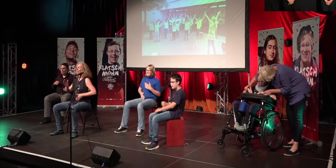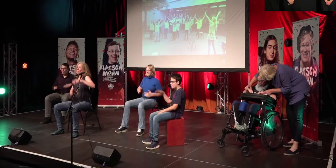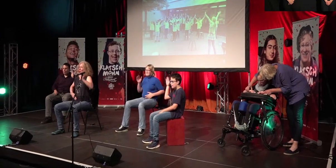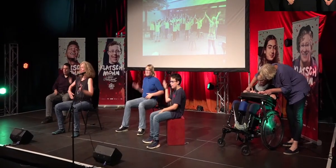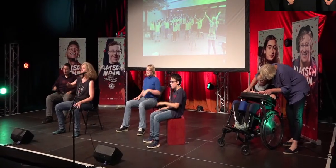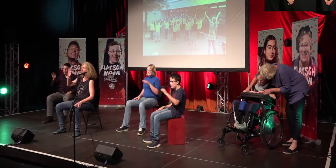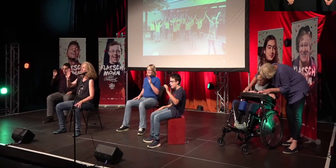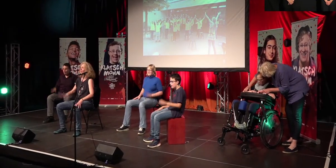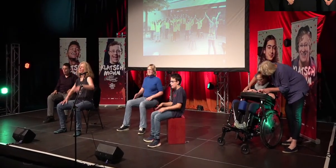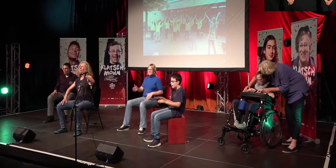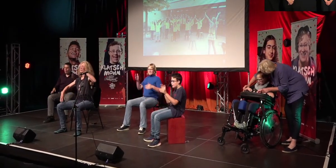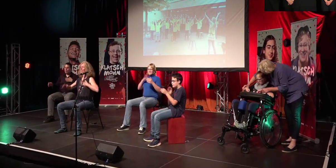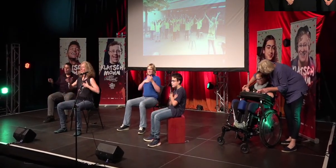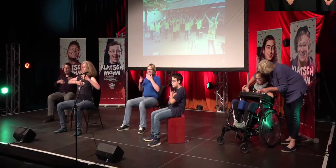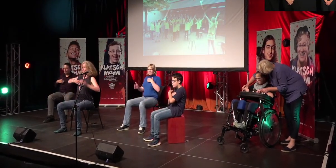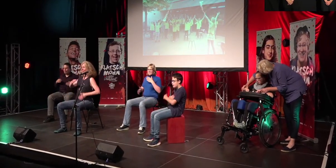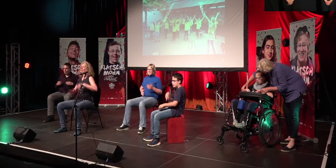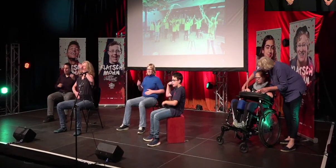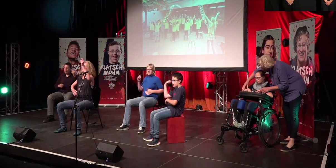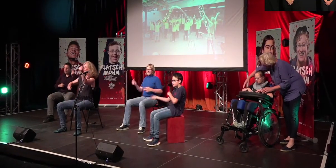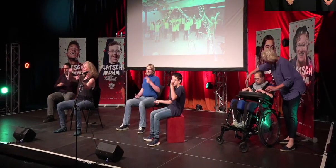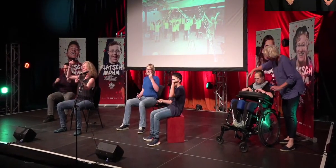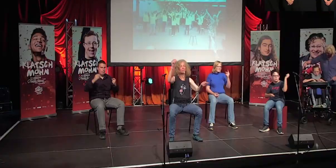roots, I've got no